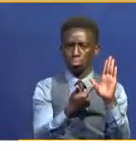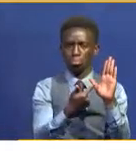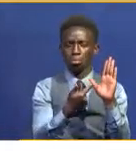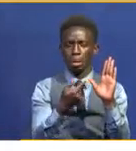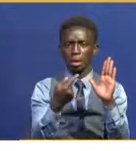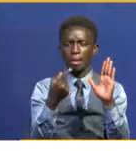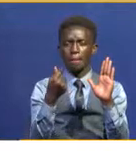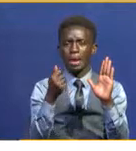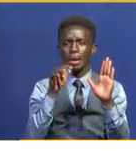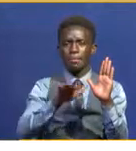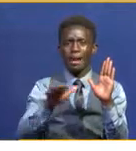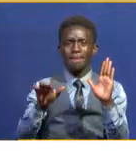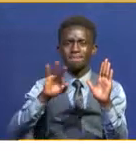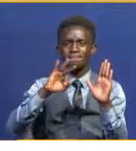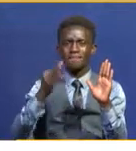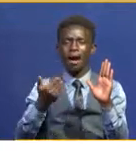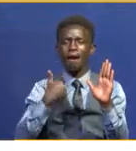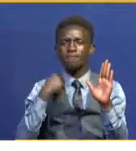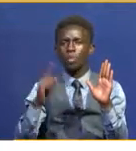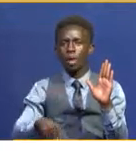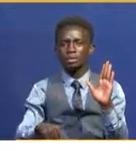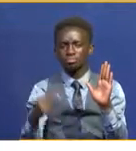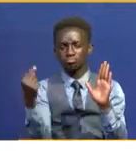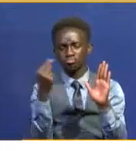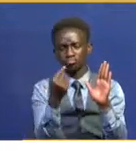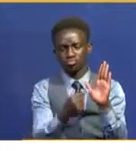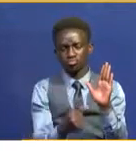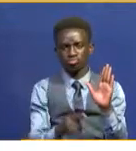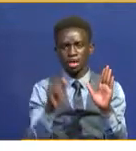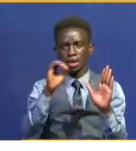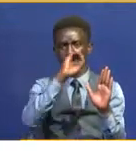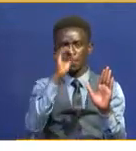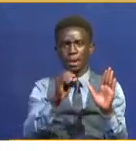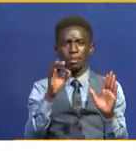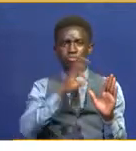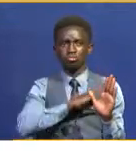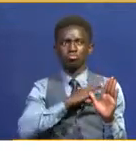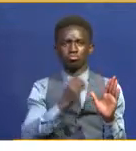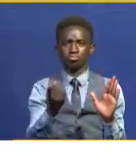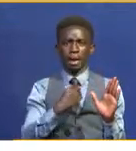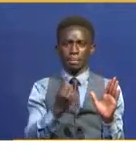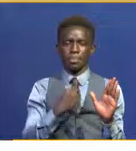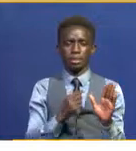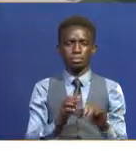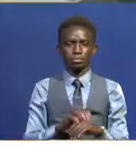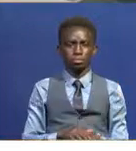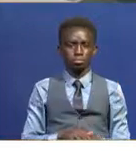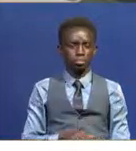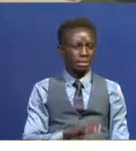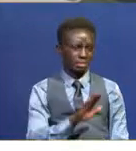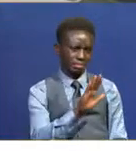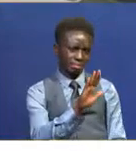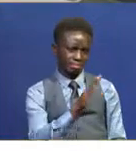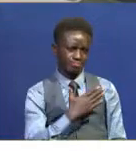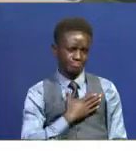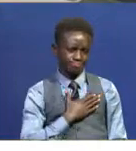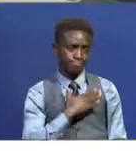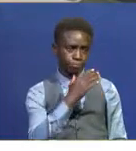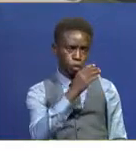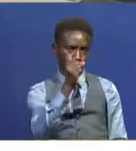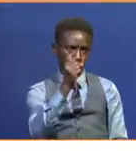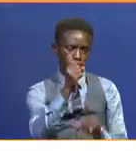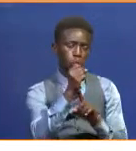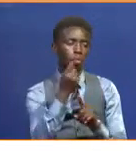money market fund, okay, as well as the kind of return. All right. Yes. Kindly hold the thought. We get back to